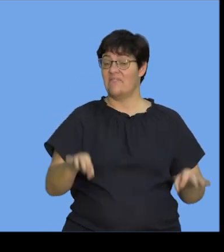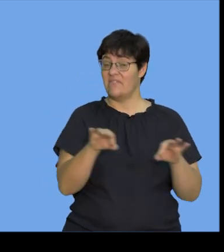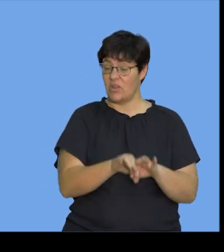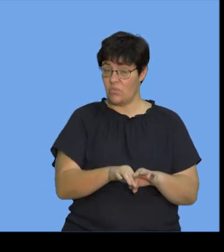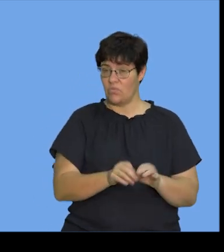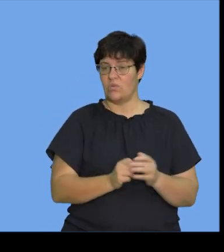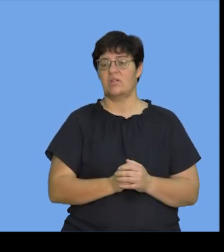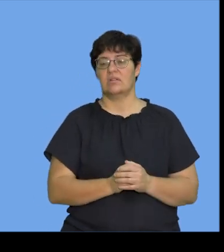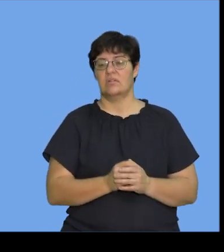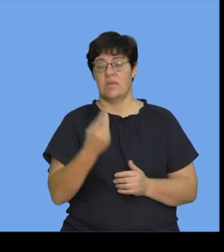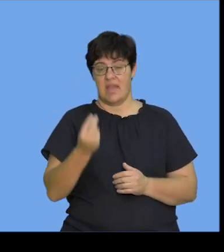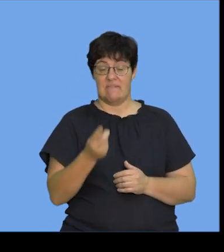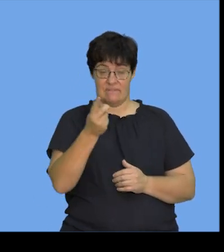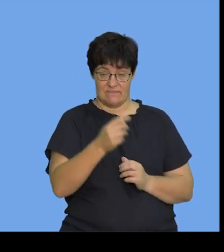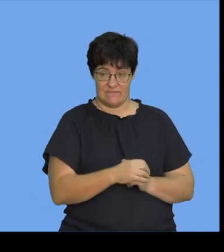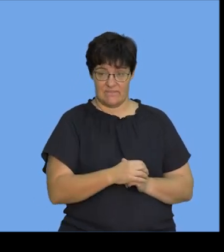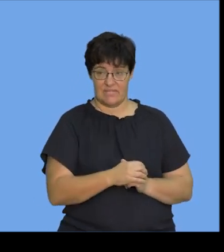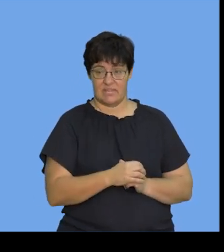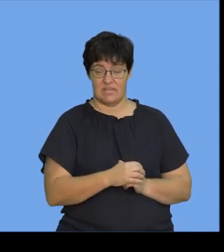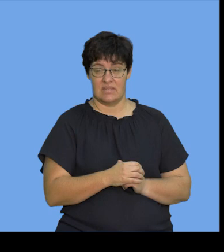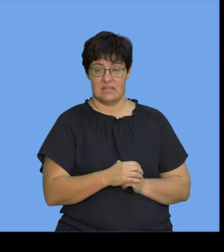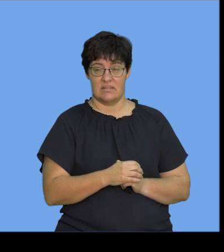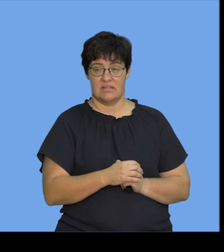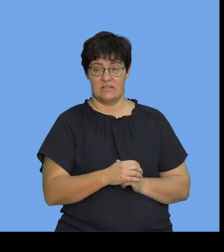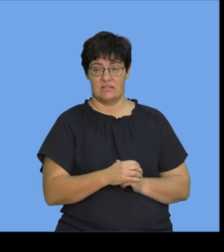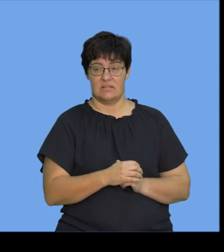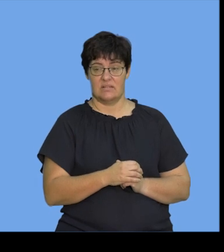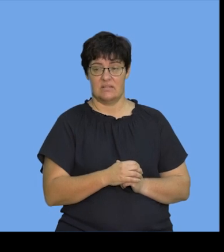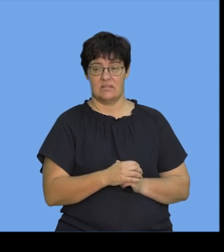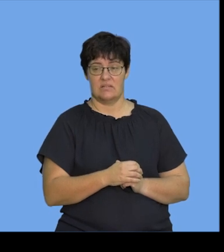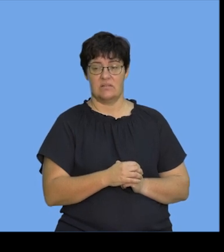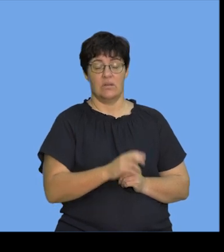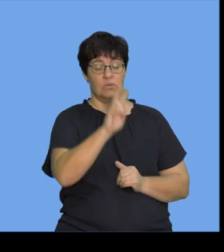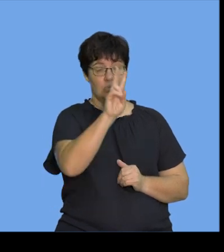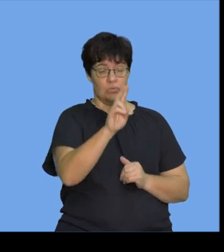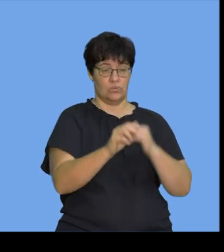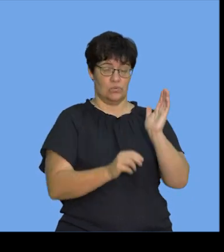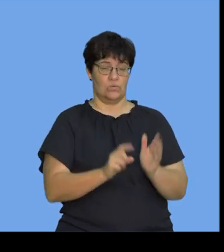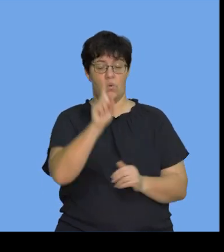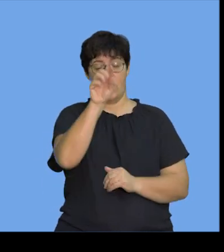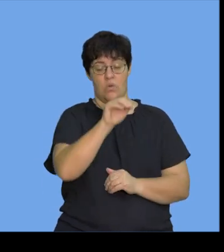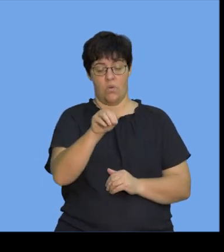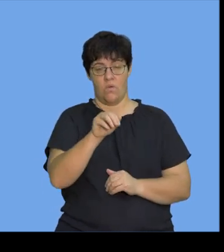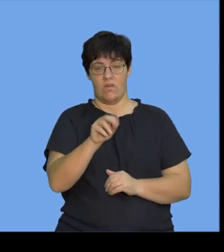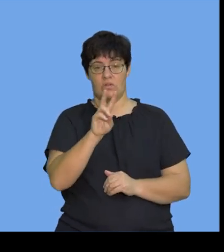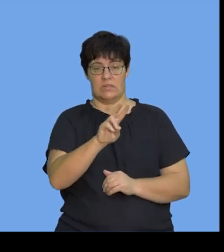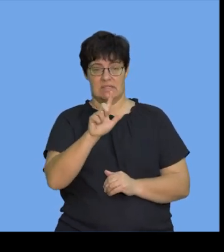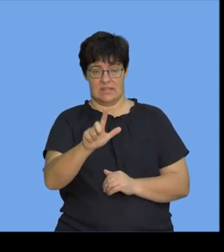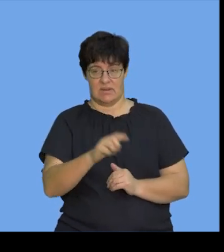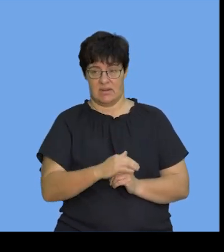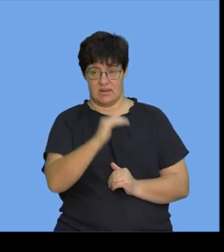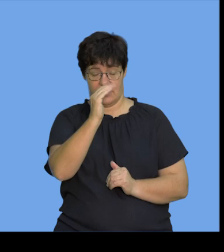the value that I have here, which is 2 into 1 over 27.